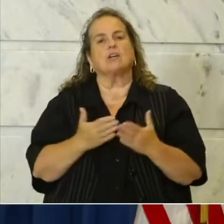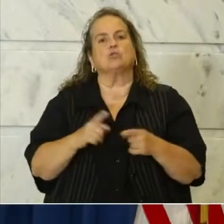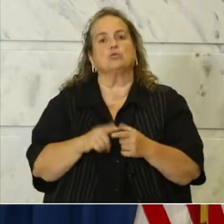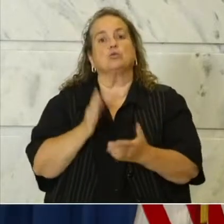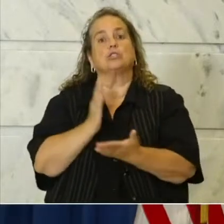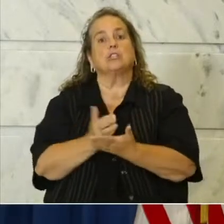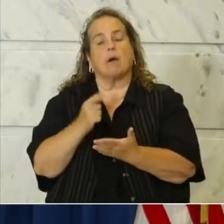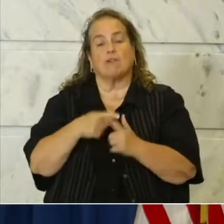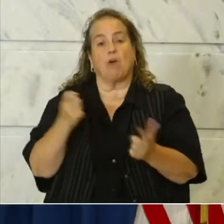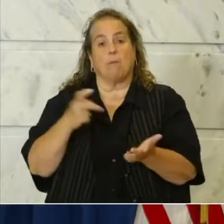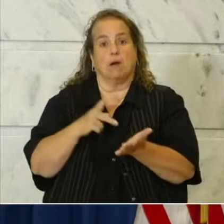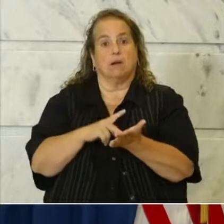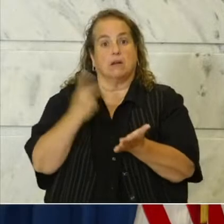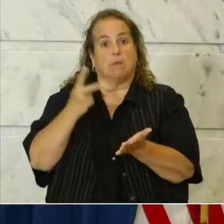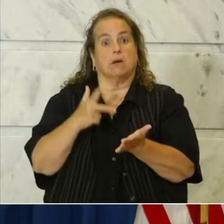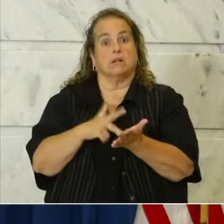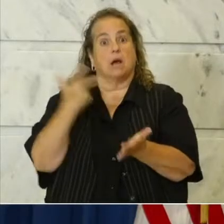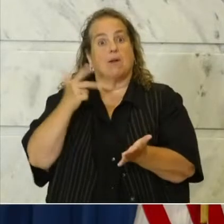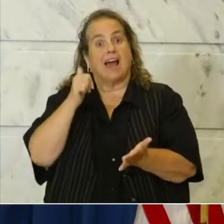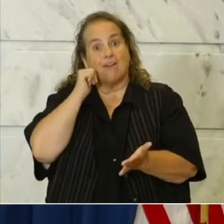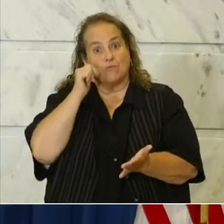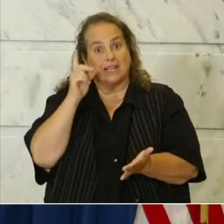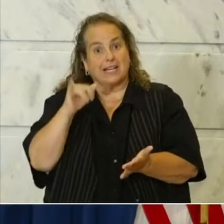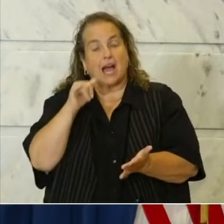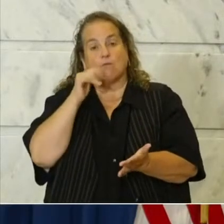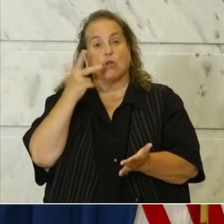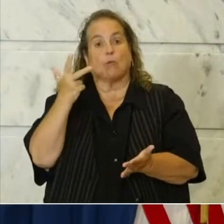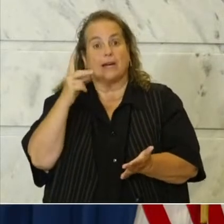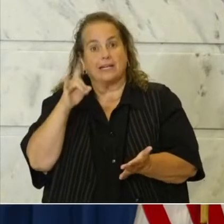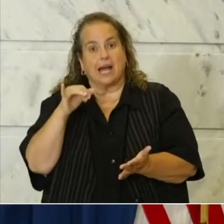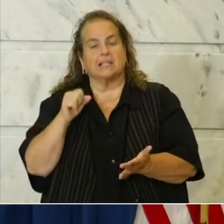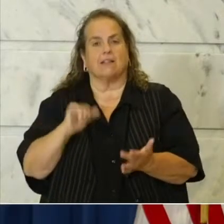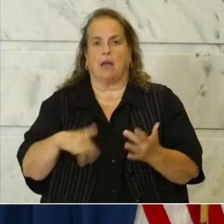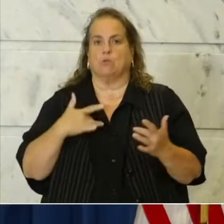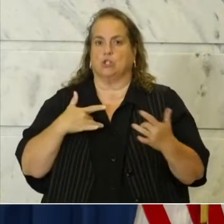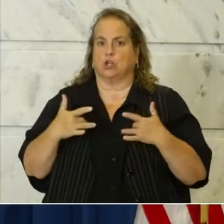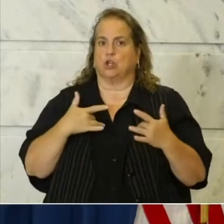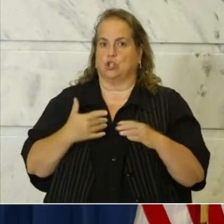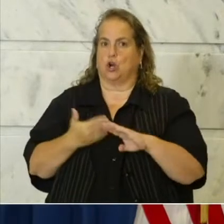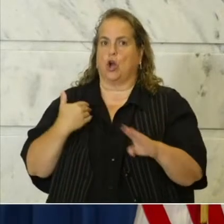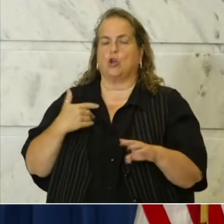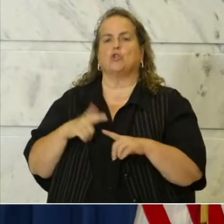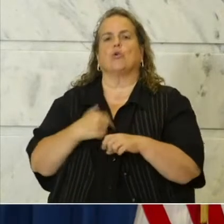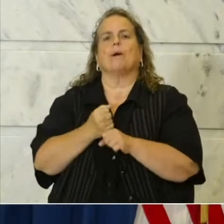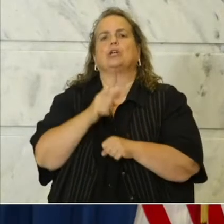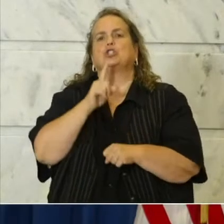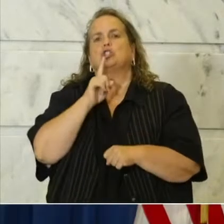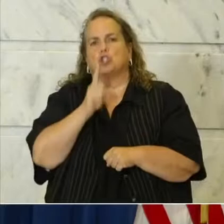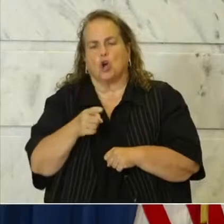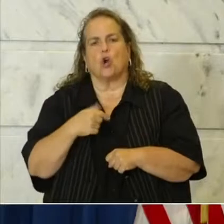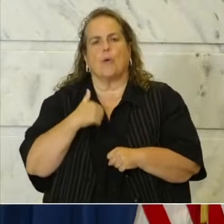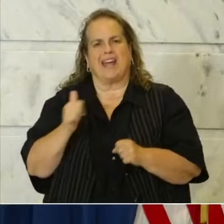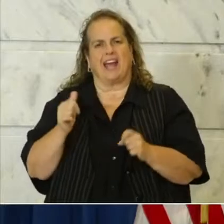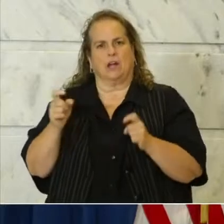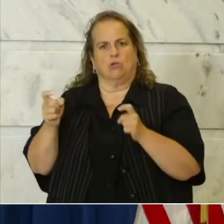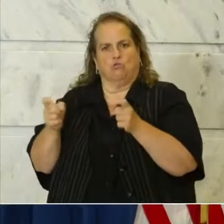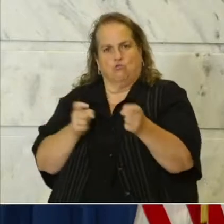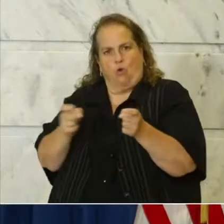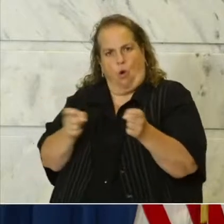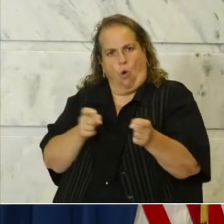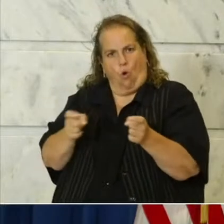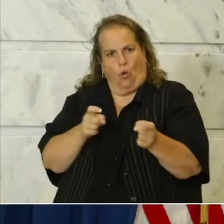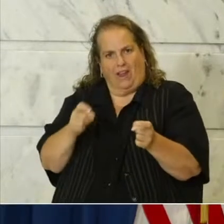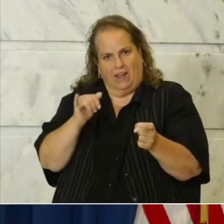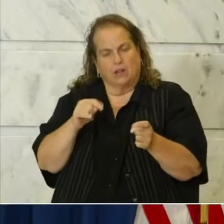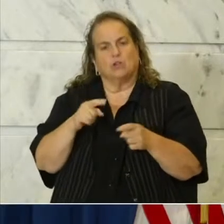3 days, which was the concern early on, to make sure that we can get the upper hand, that we can control this, that we can keep